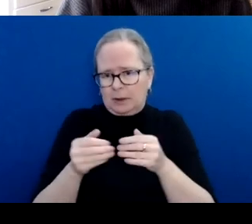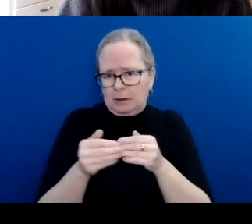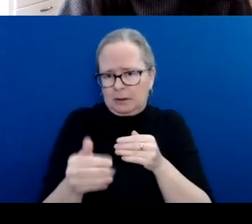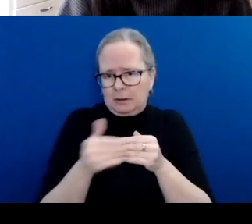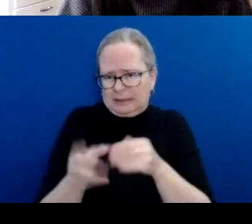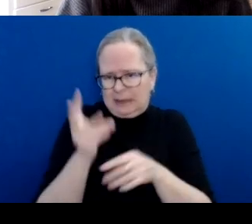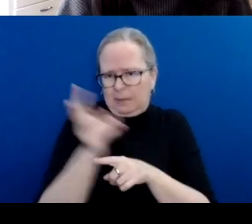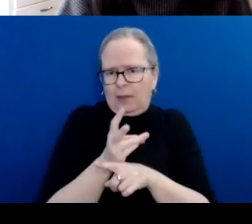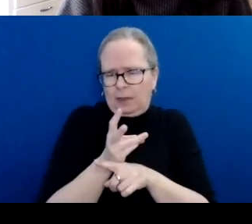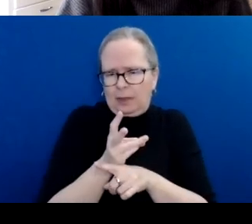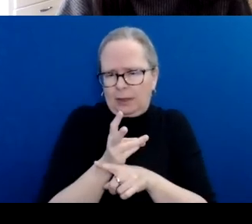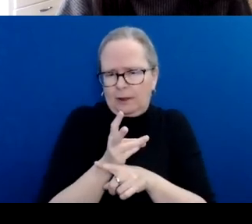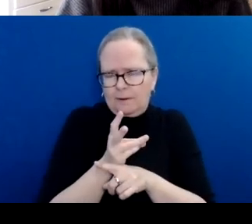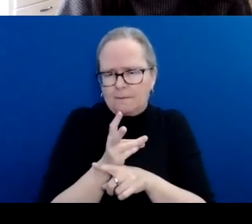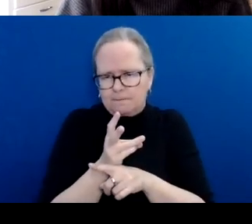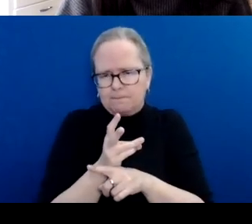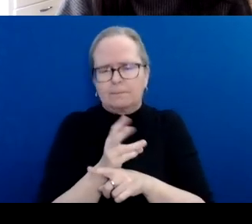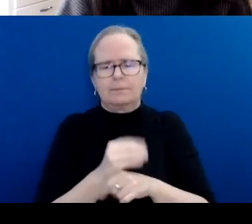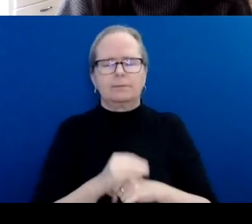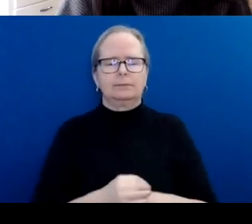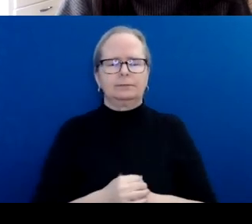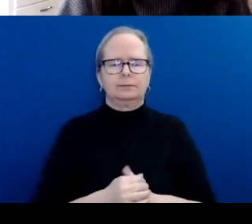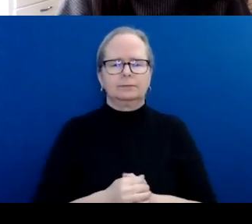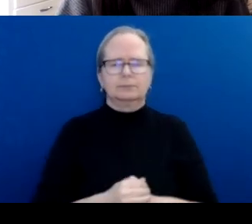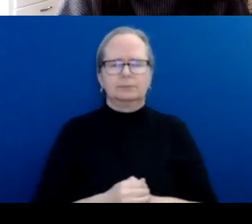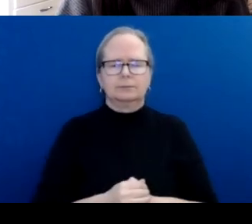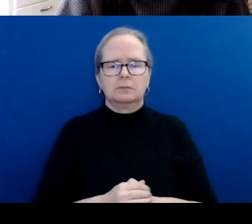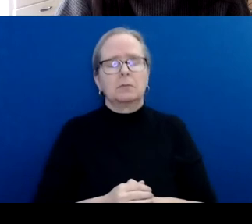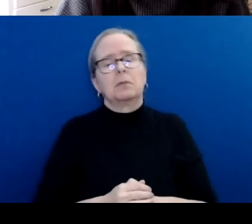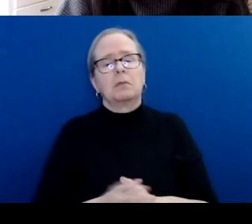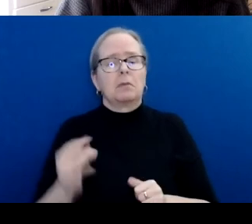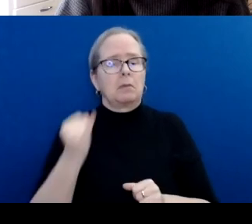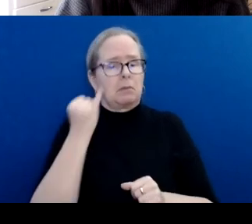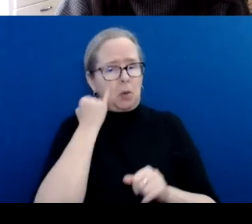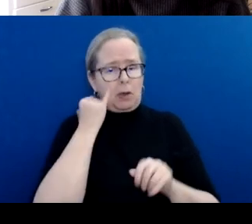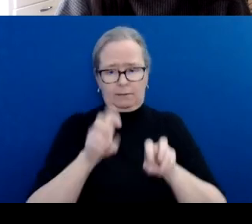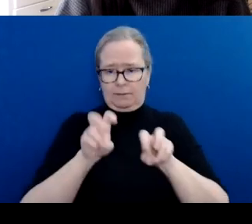So assessors shouldn't be left with a lot of questions, confusion, or doubt.